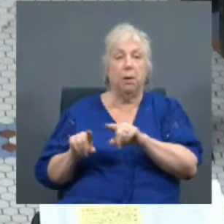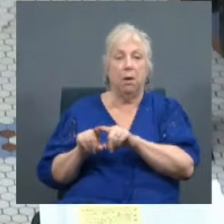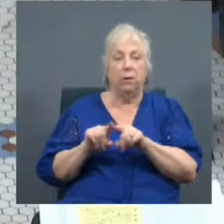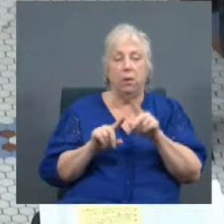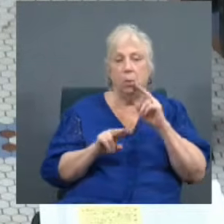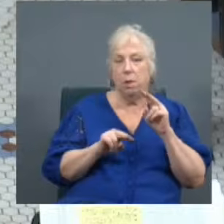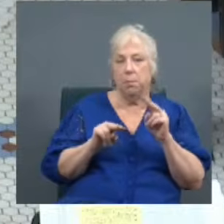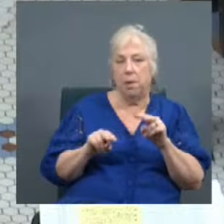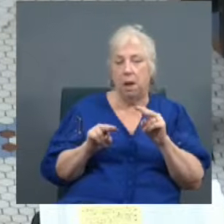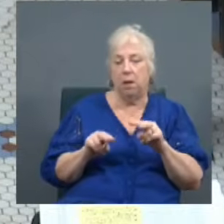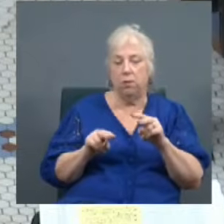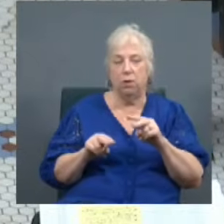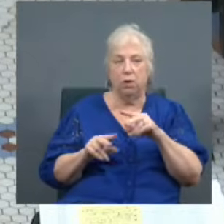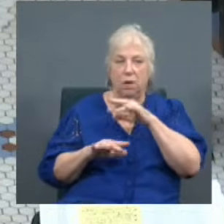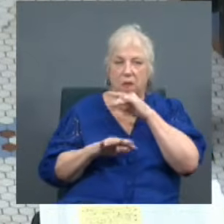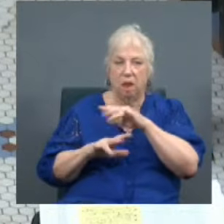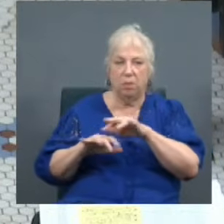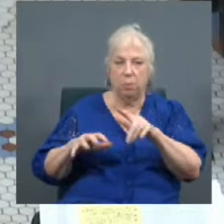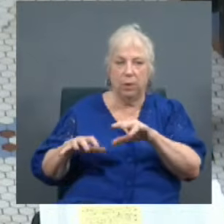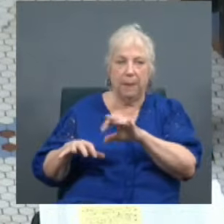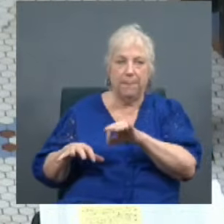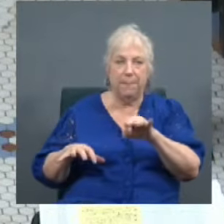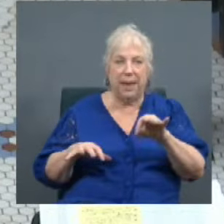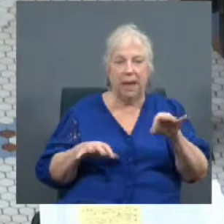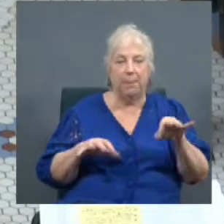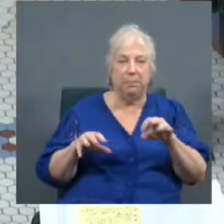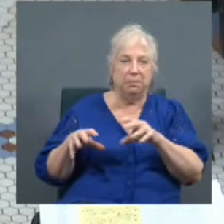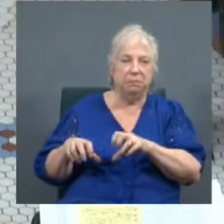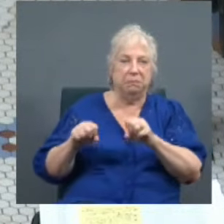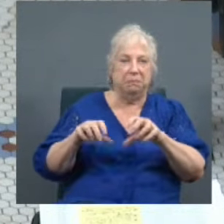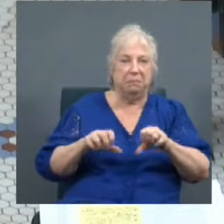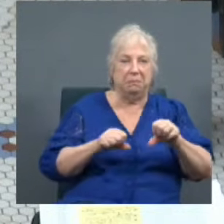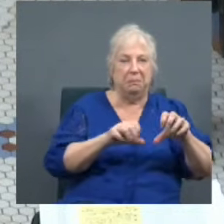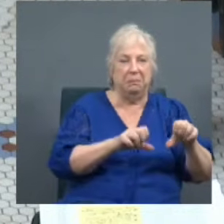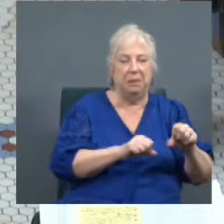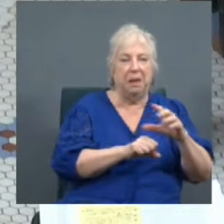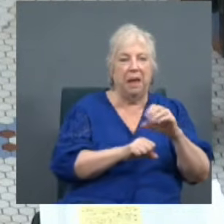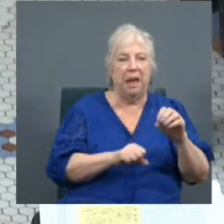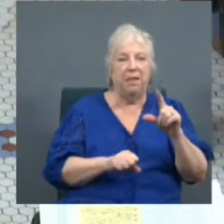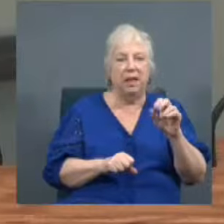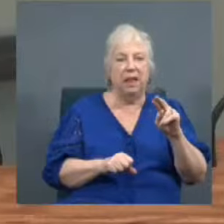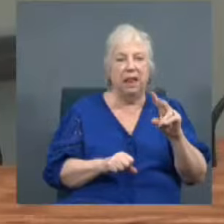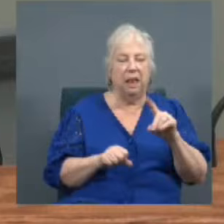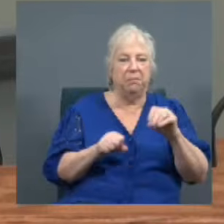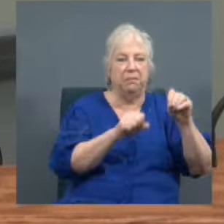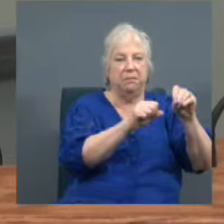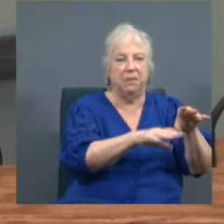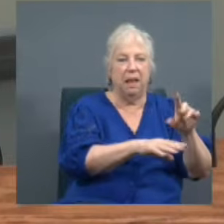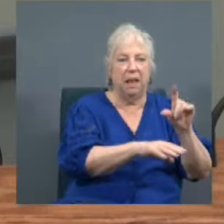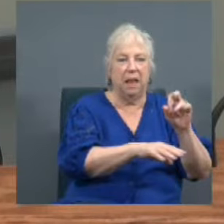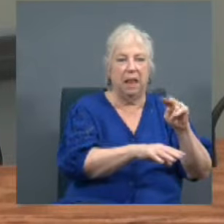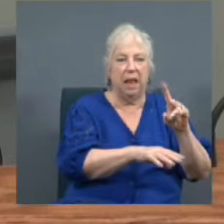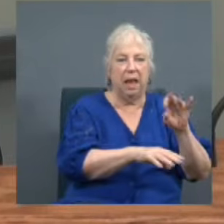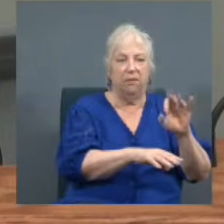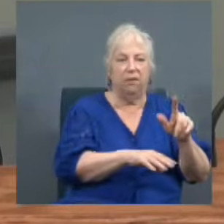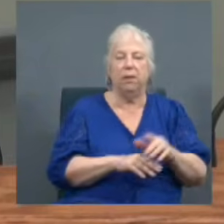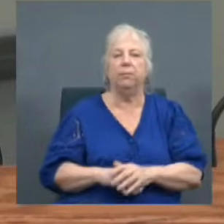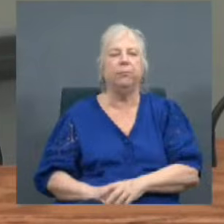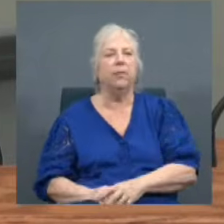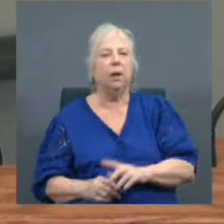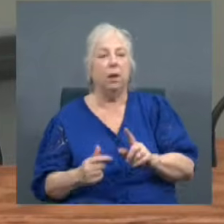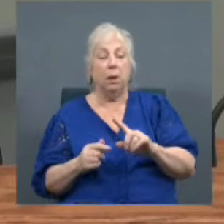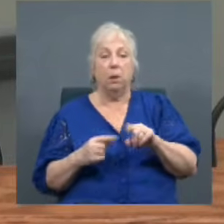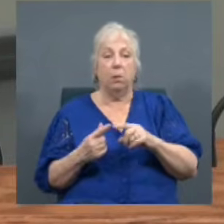the pickup and the drop-off of the debris in the landfill. Okay. When I first asked about this back in